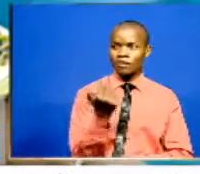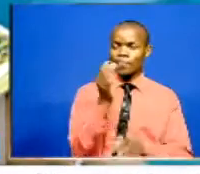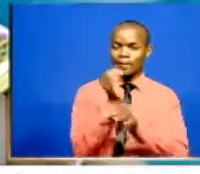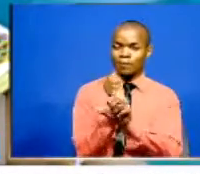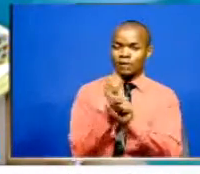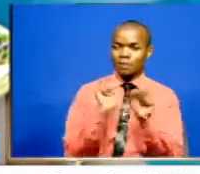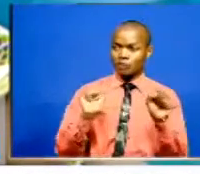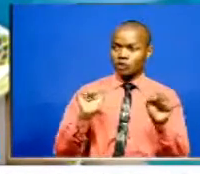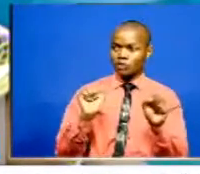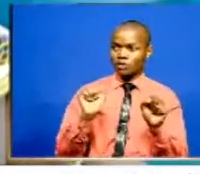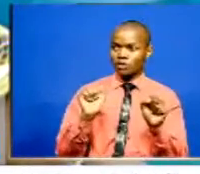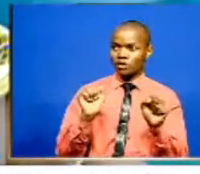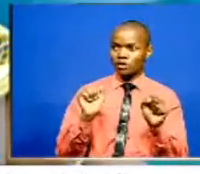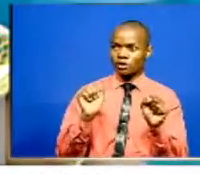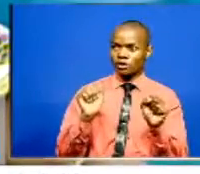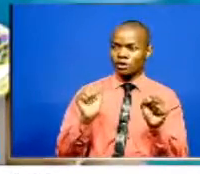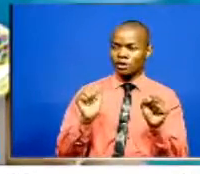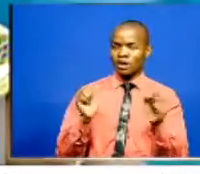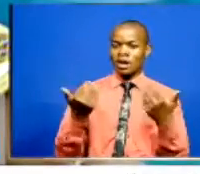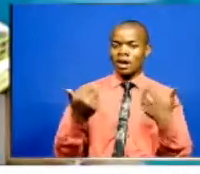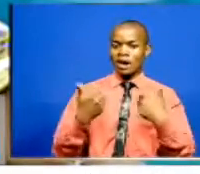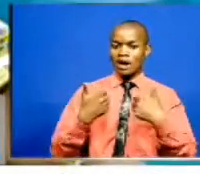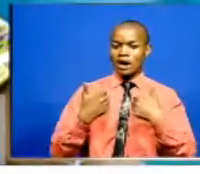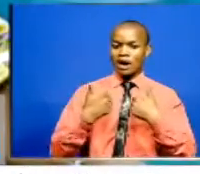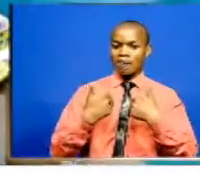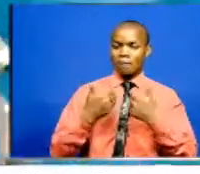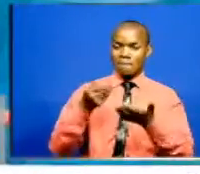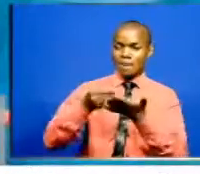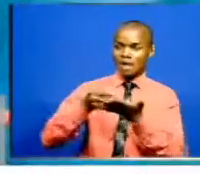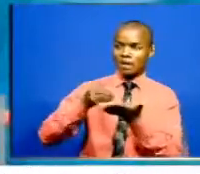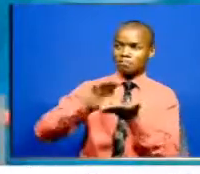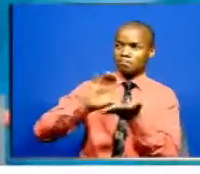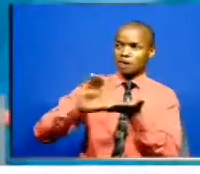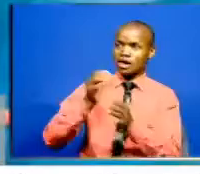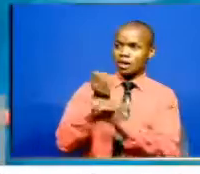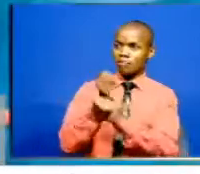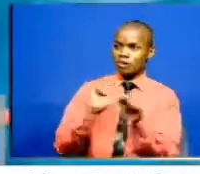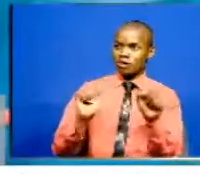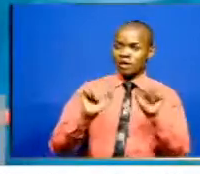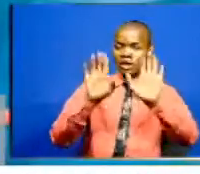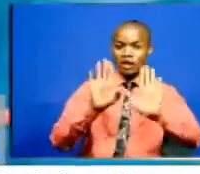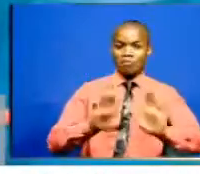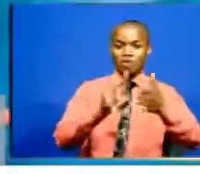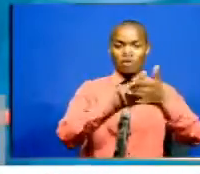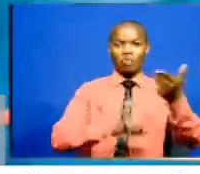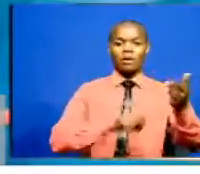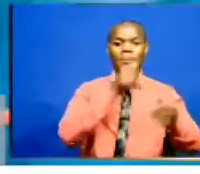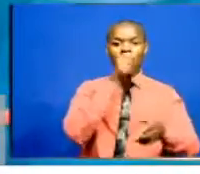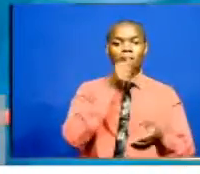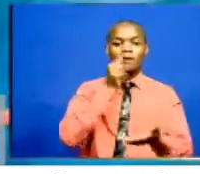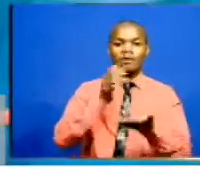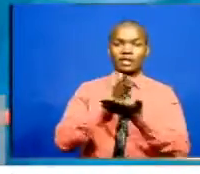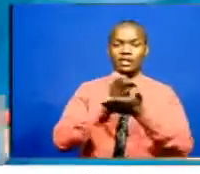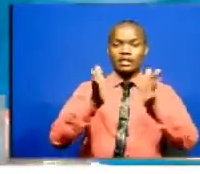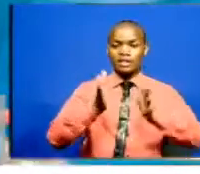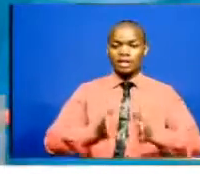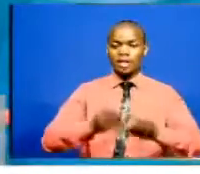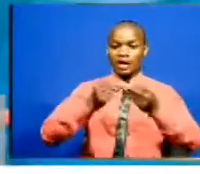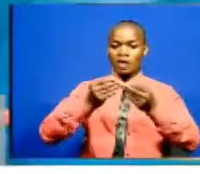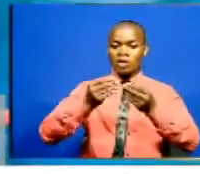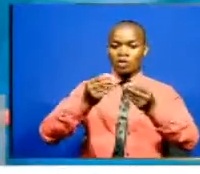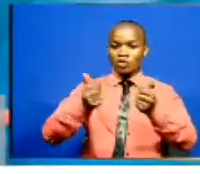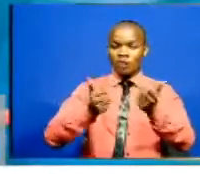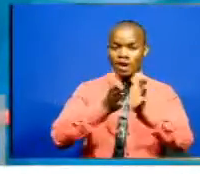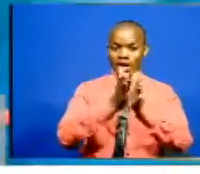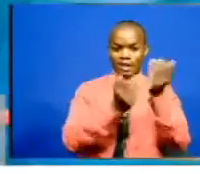provide this financial resources, then we need the private sector to fill the gap. Yes. The